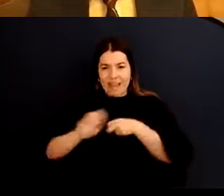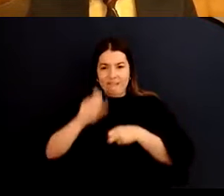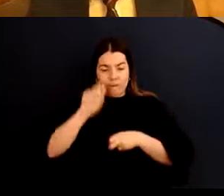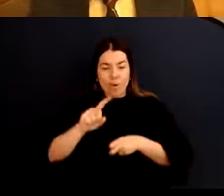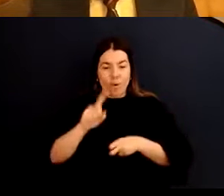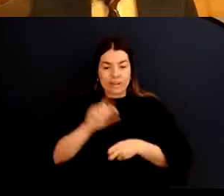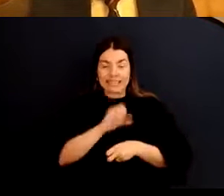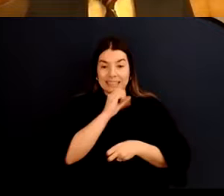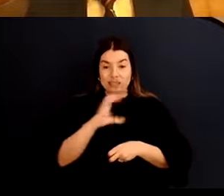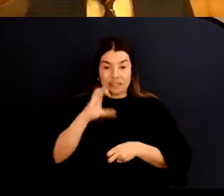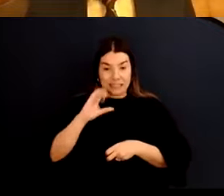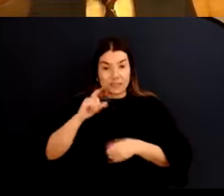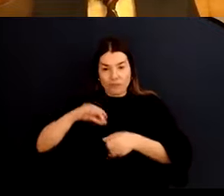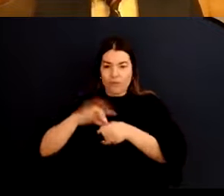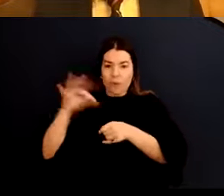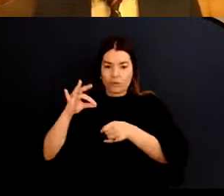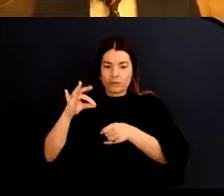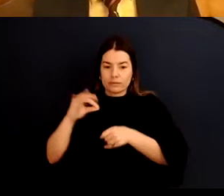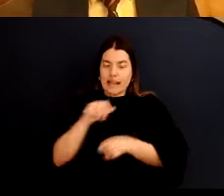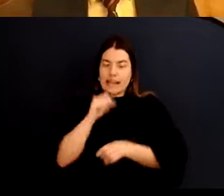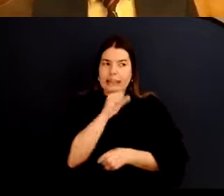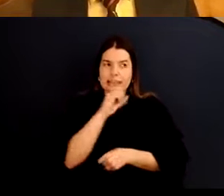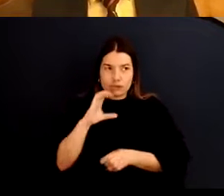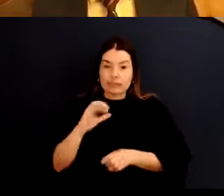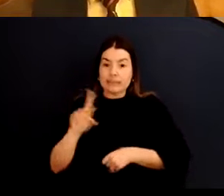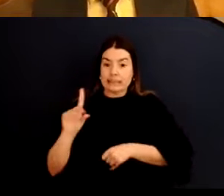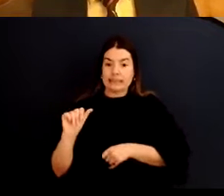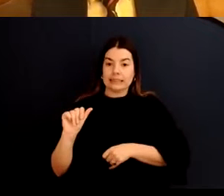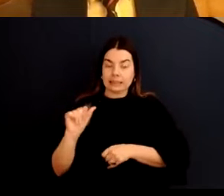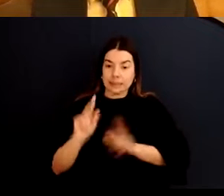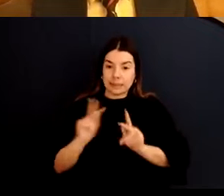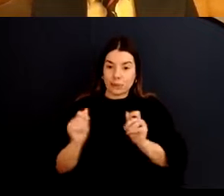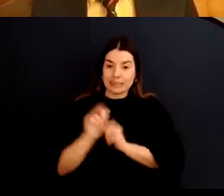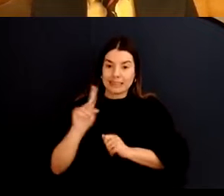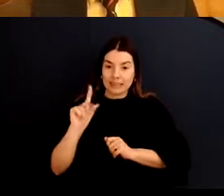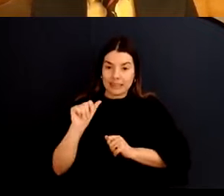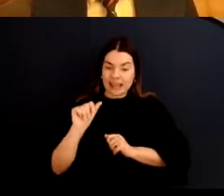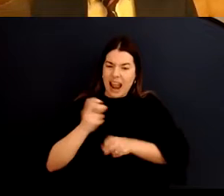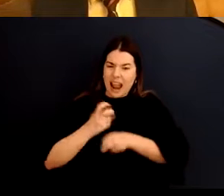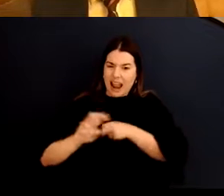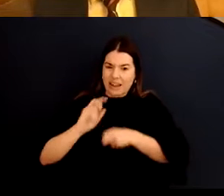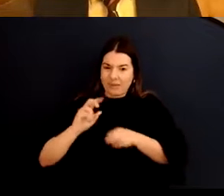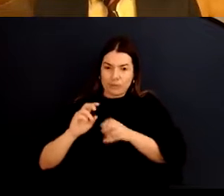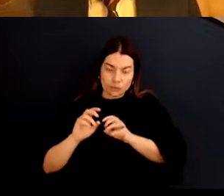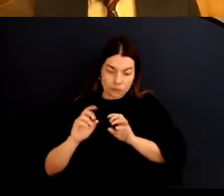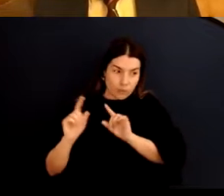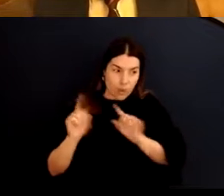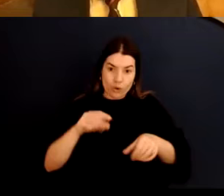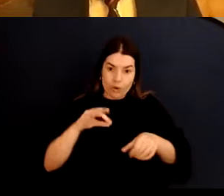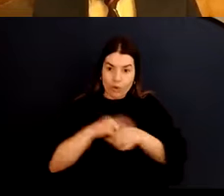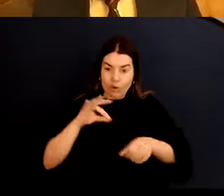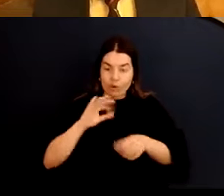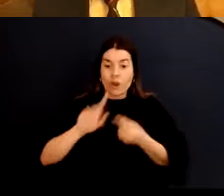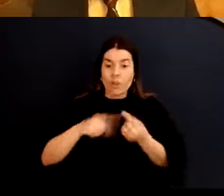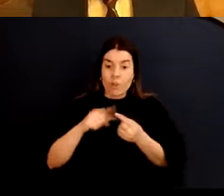vote. Not seniors, but our disability people. And when you look at our